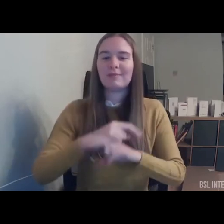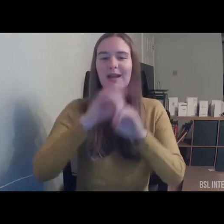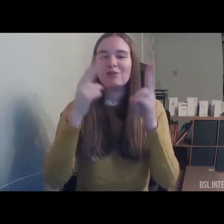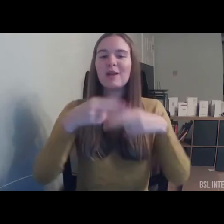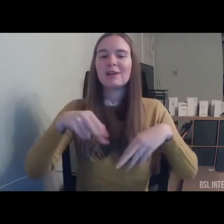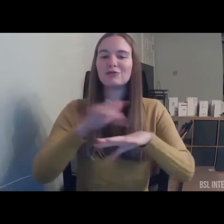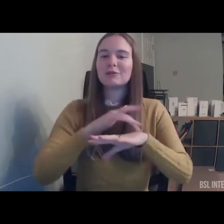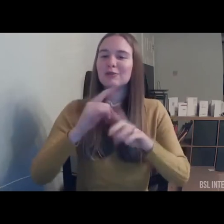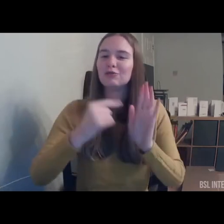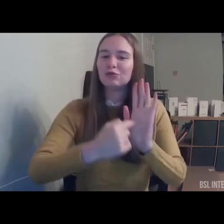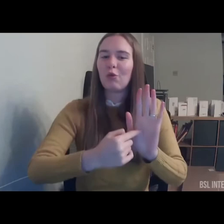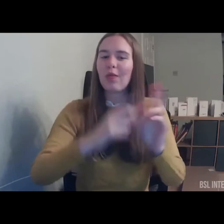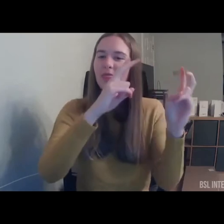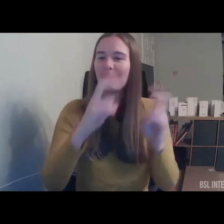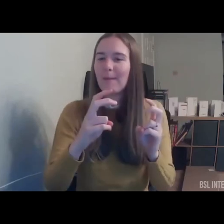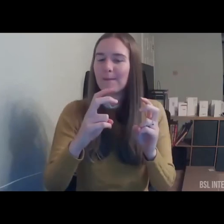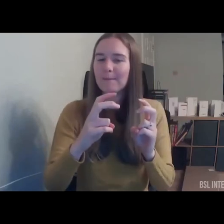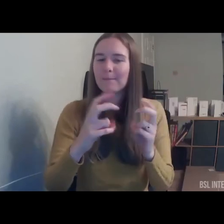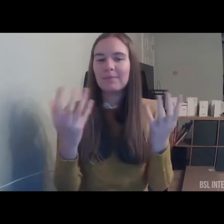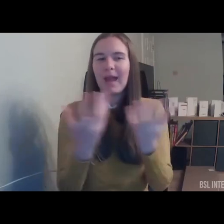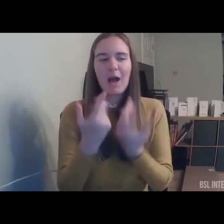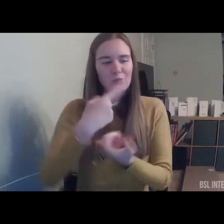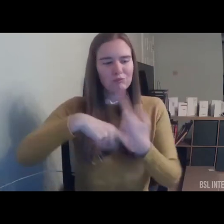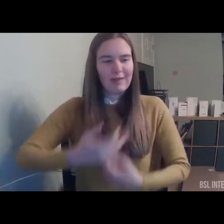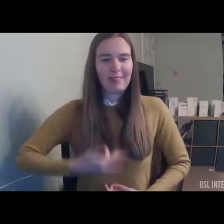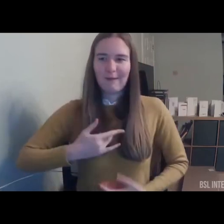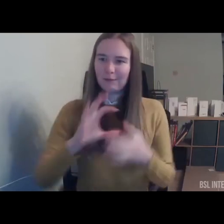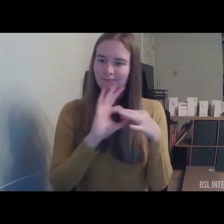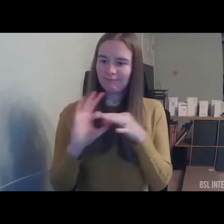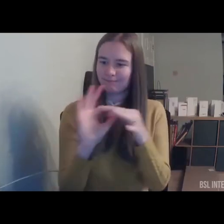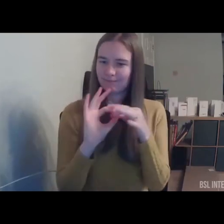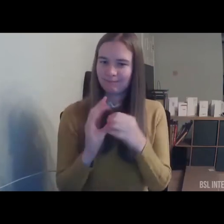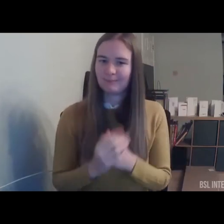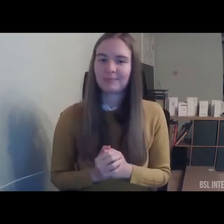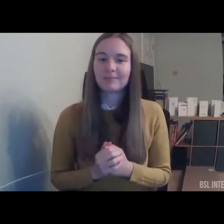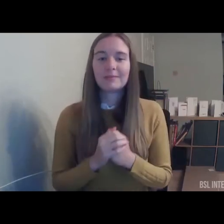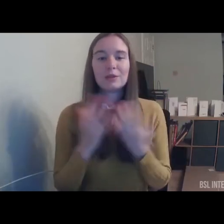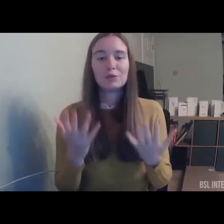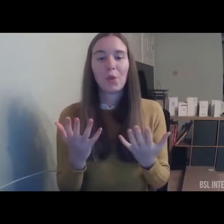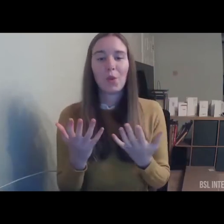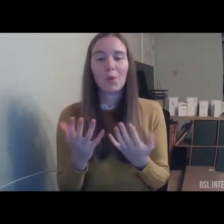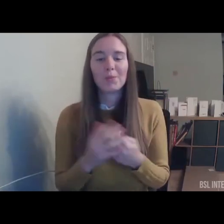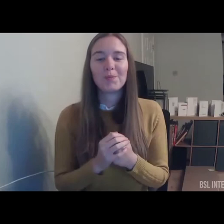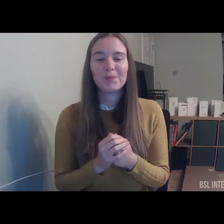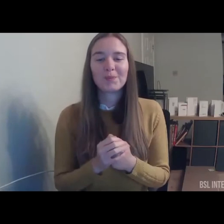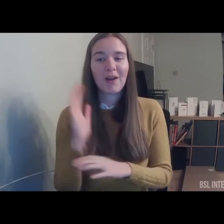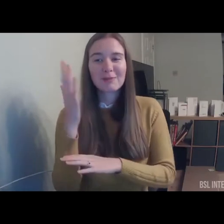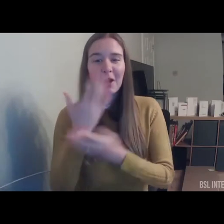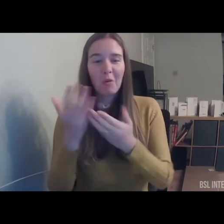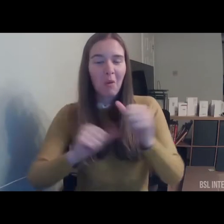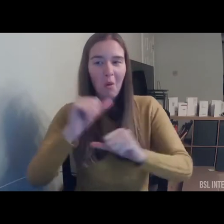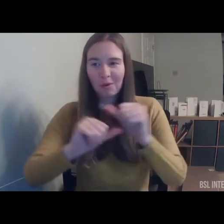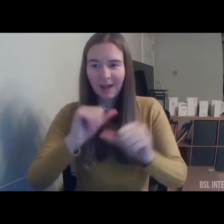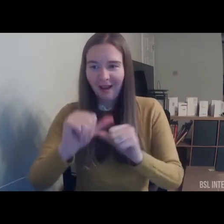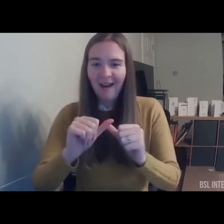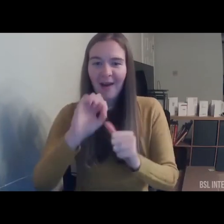that theme that we heard before, how will we live together? So our speakers in particular order that